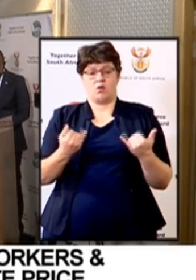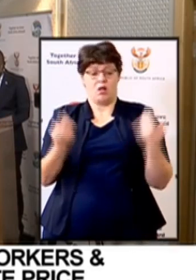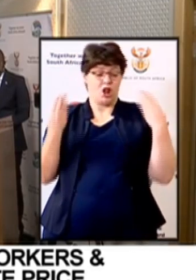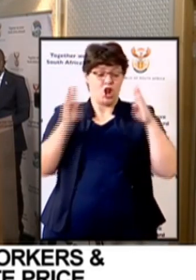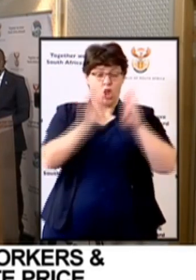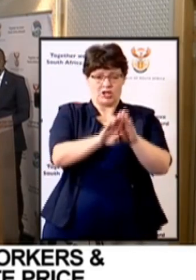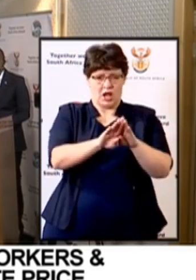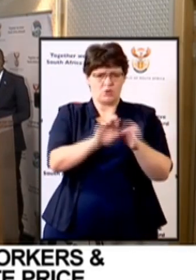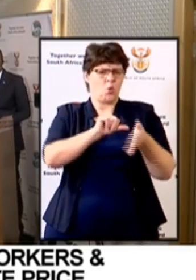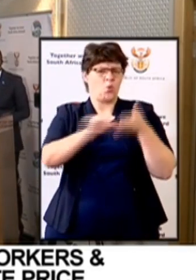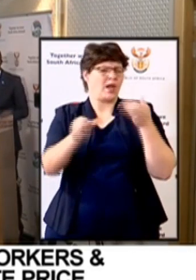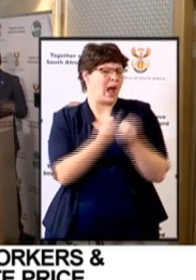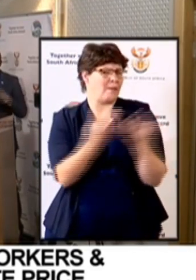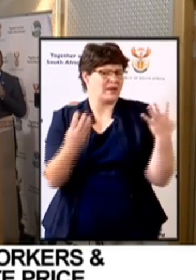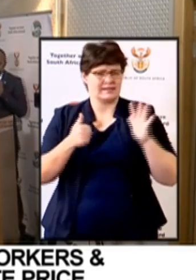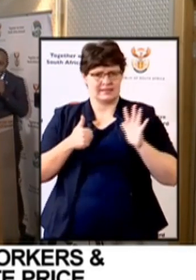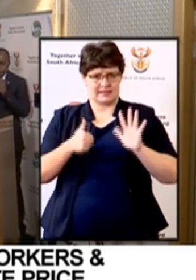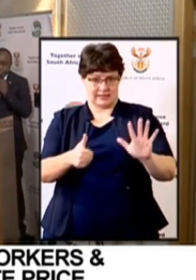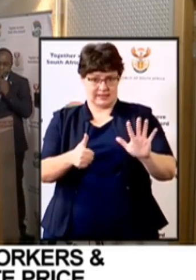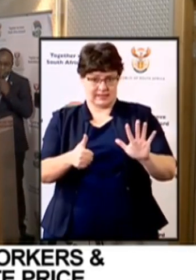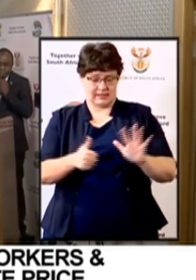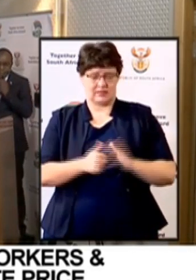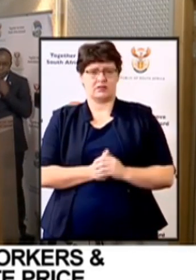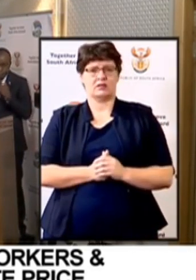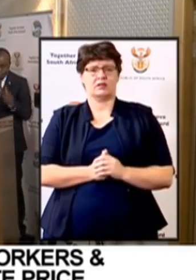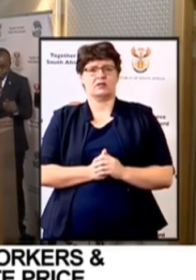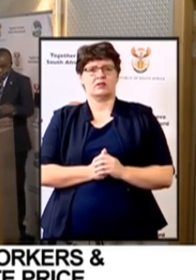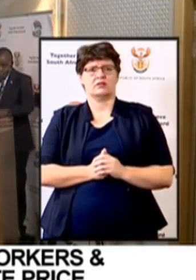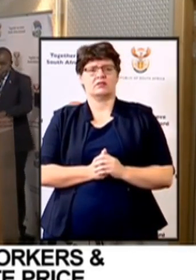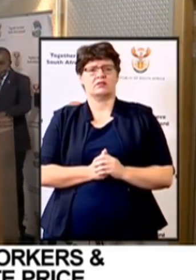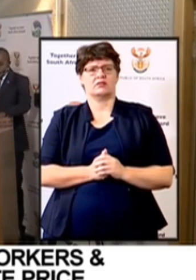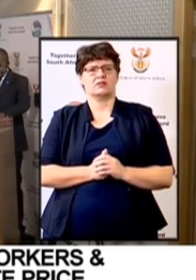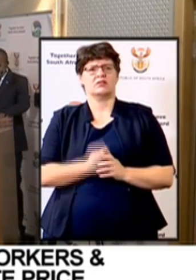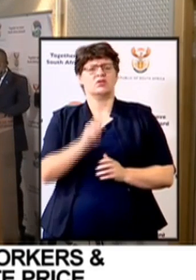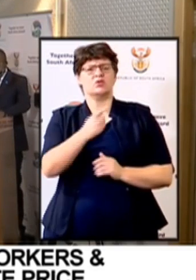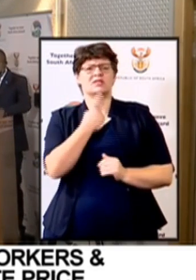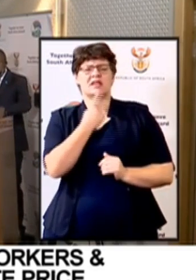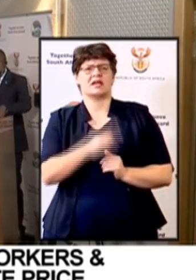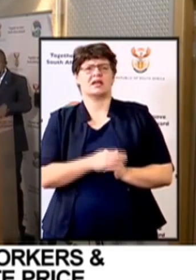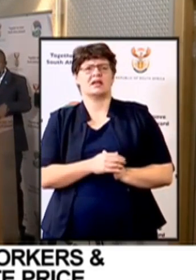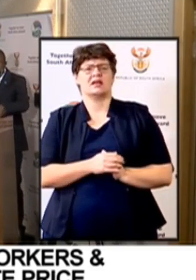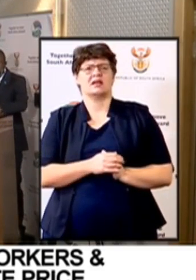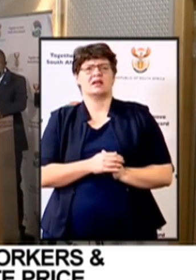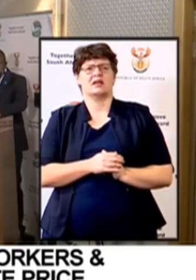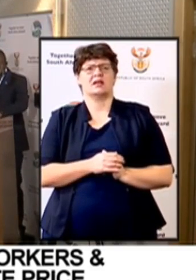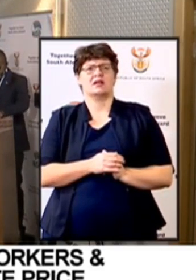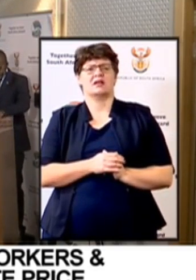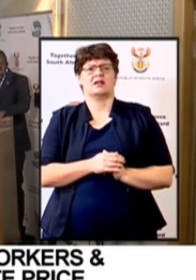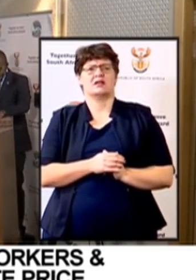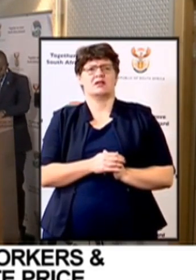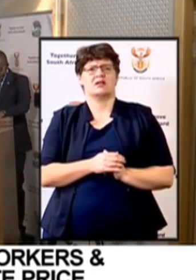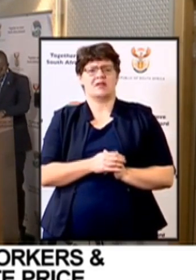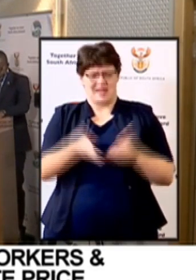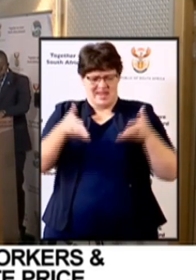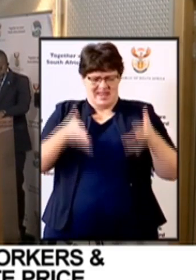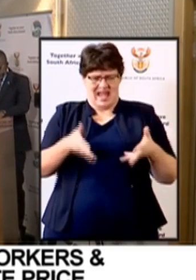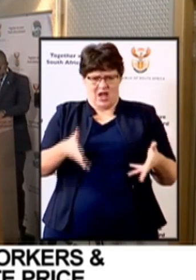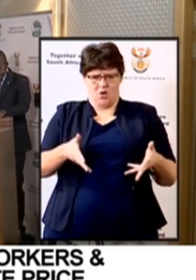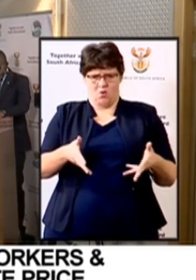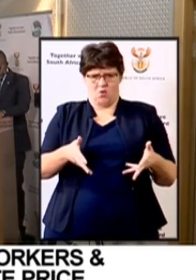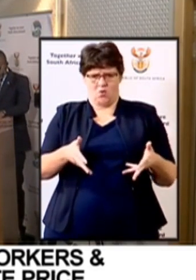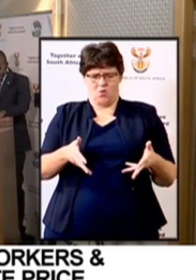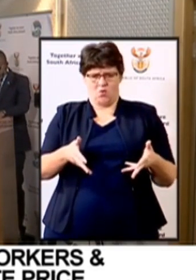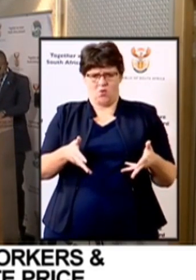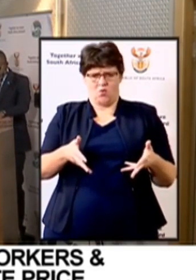lockdown, okay? But you're talking here about government, public servants are now we are embarking